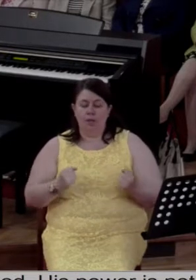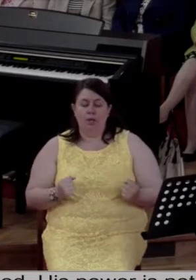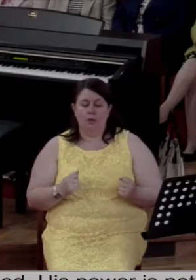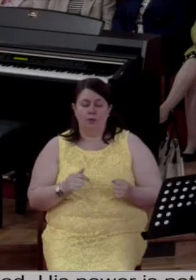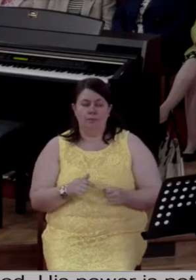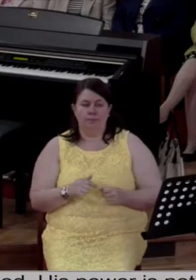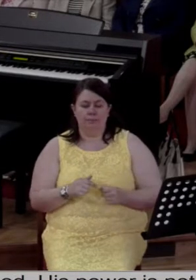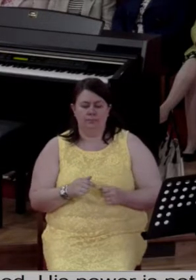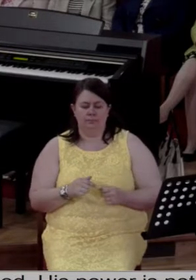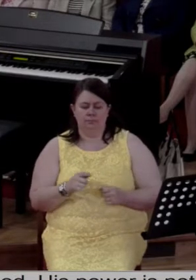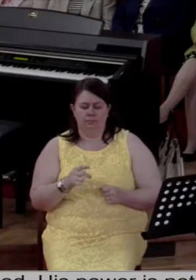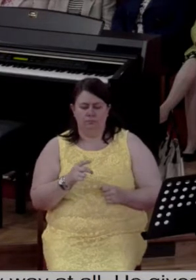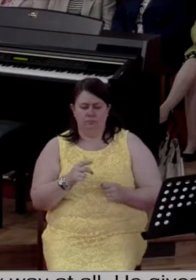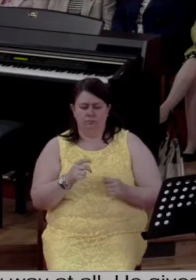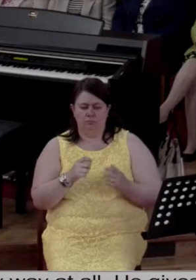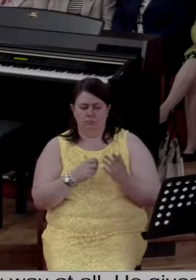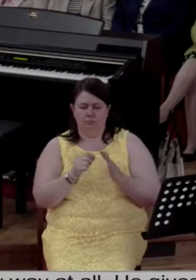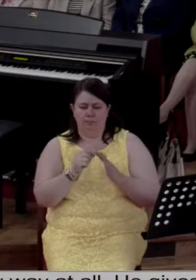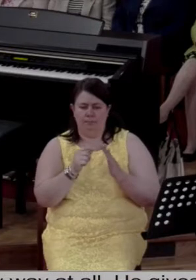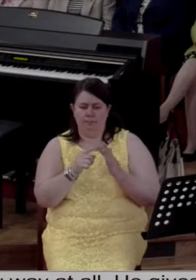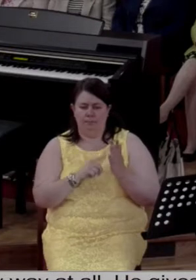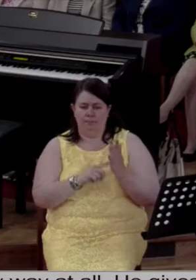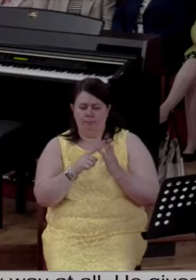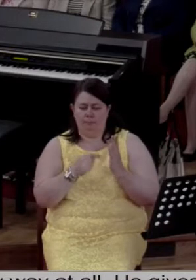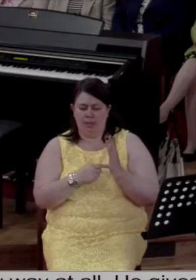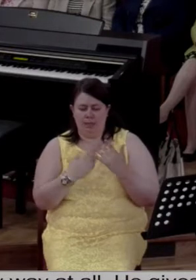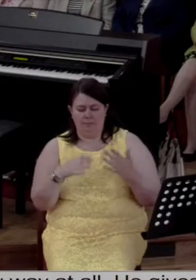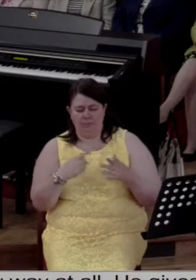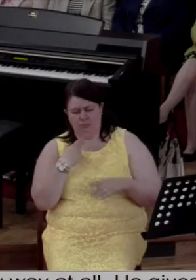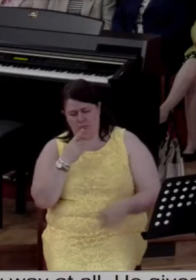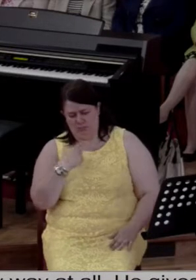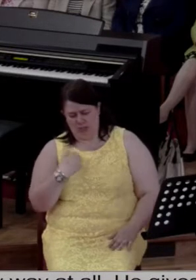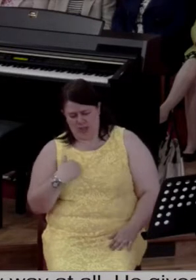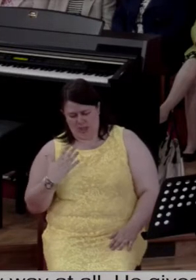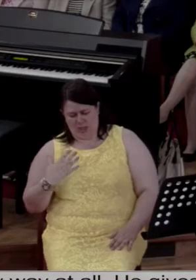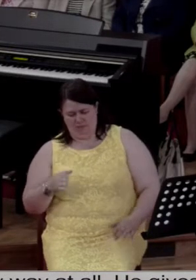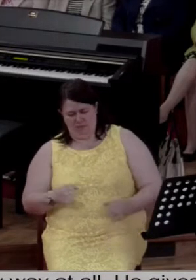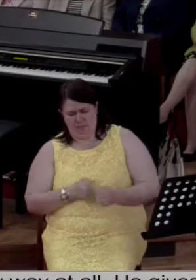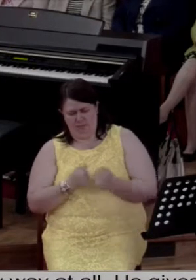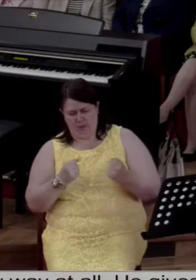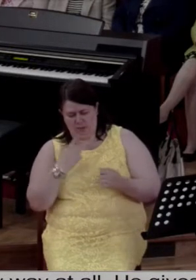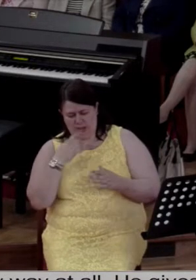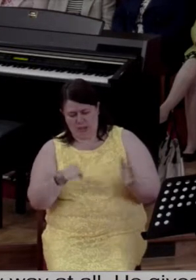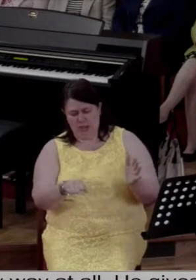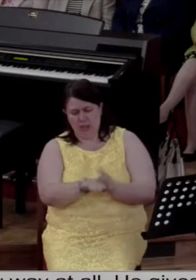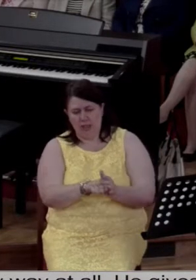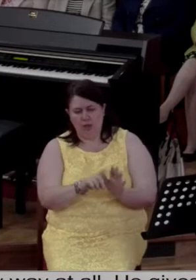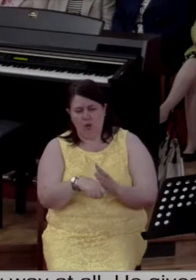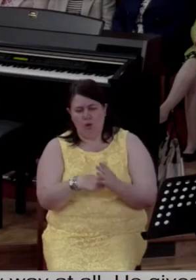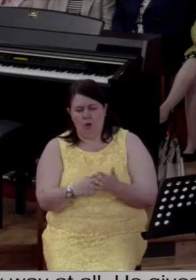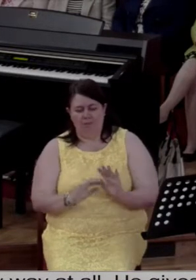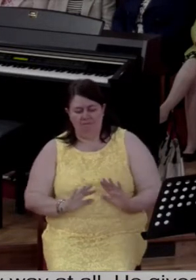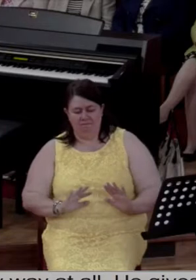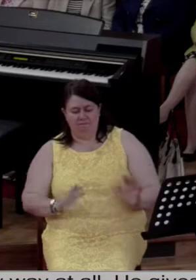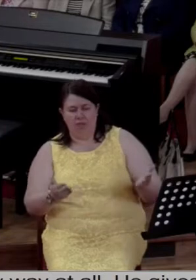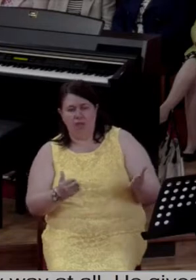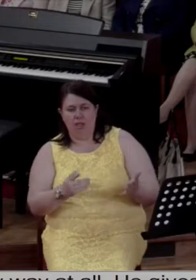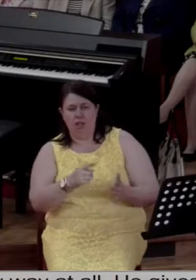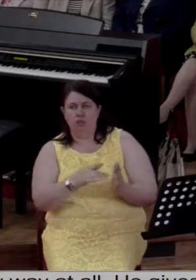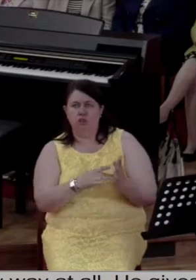Pilate even said to him, "Don't you know I have power to kill or set you free?" What was Jesus'